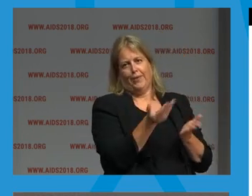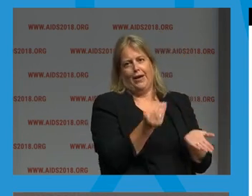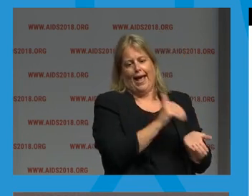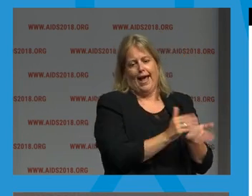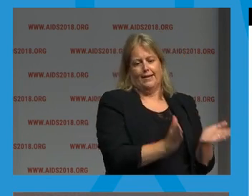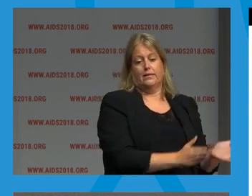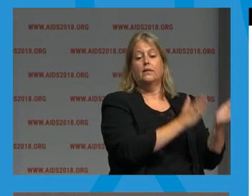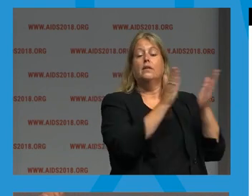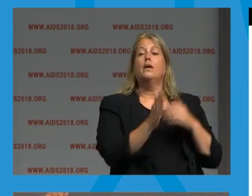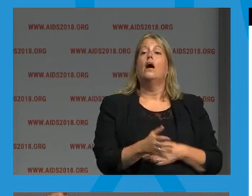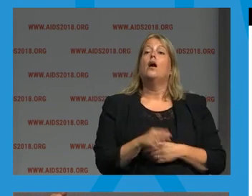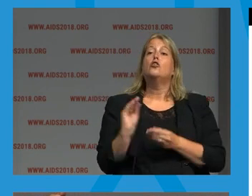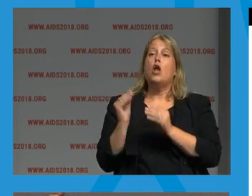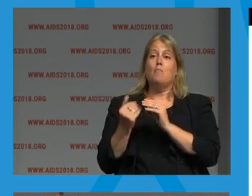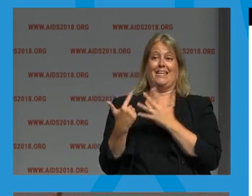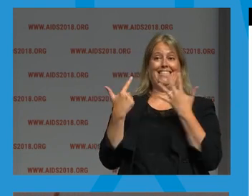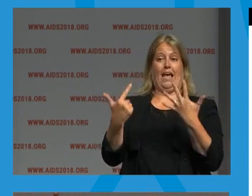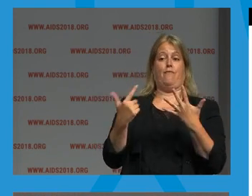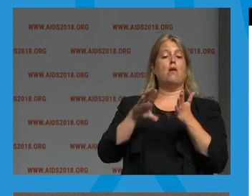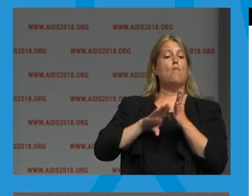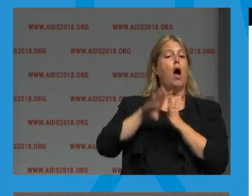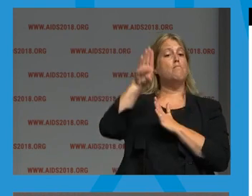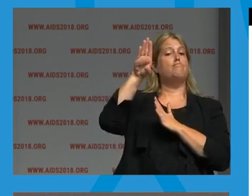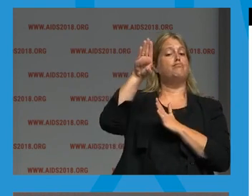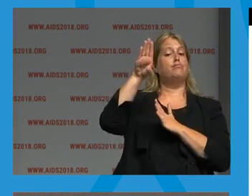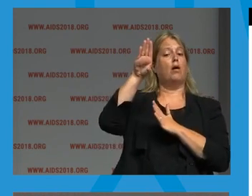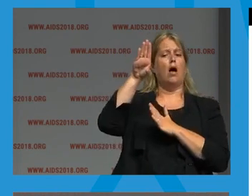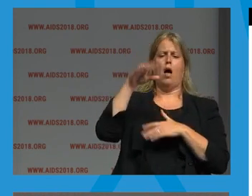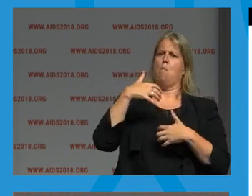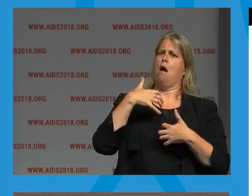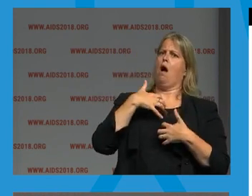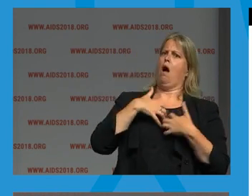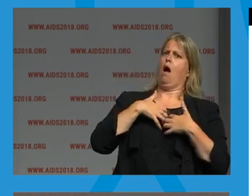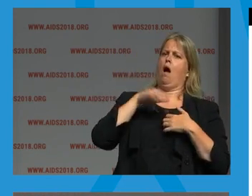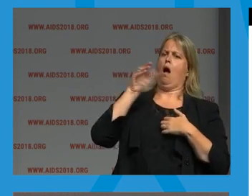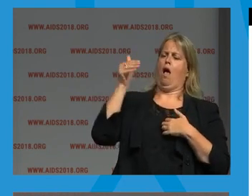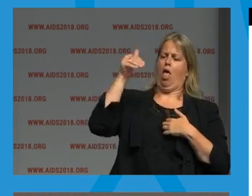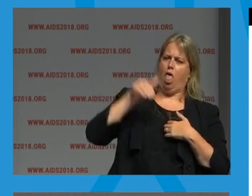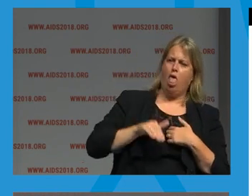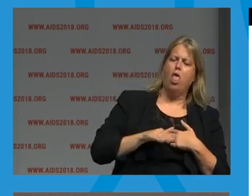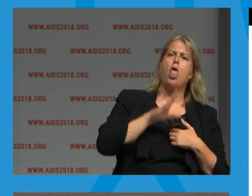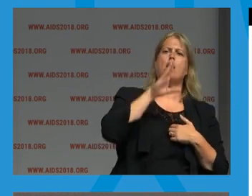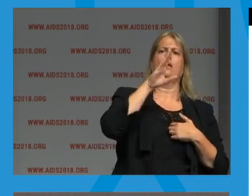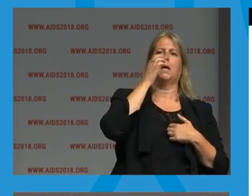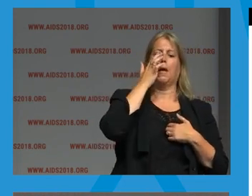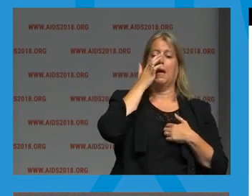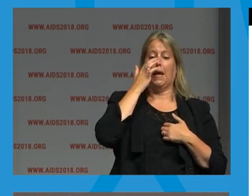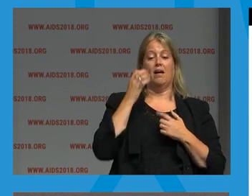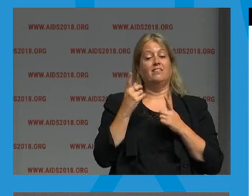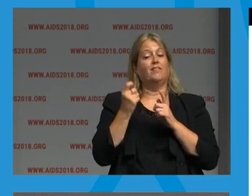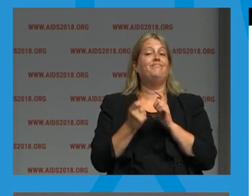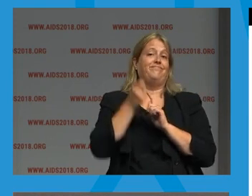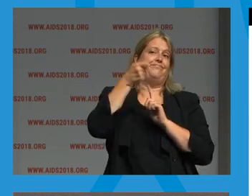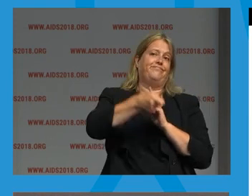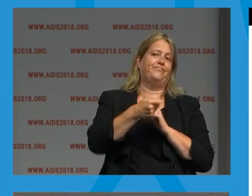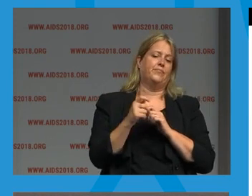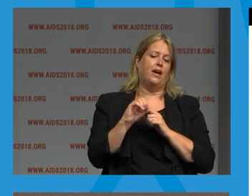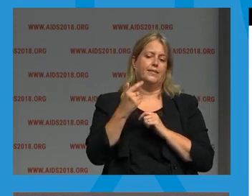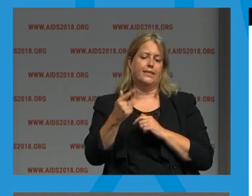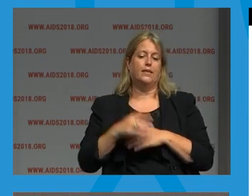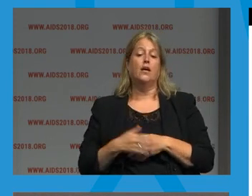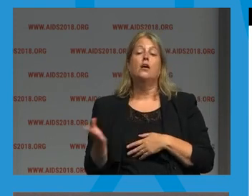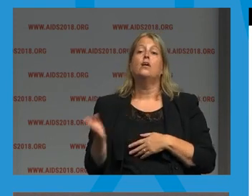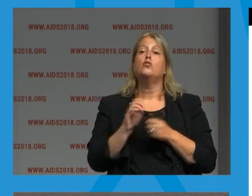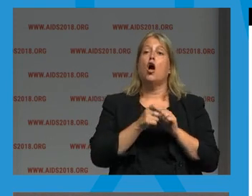Number 7 went up, but interestingly came back down, but then went back up and triggered. Number